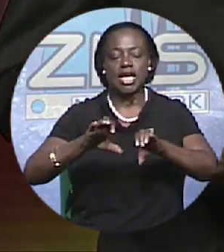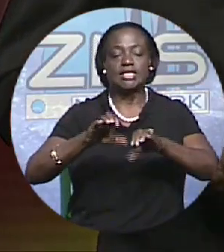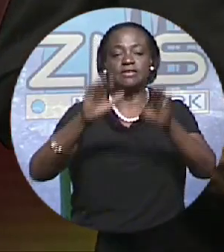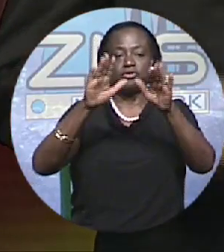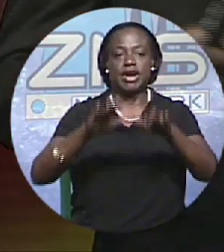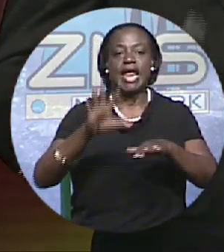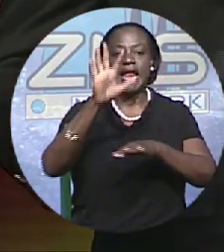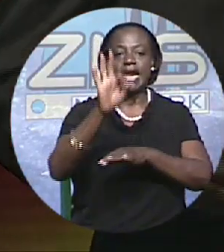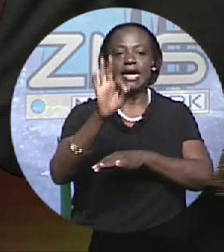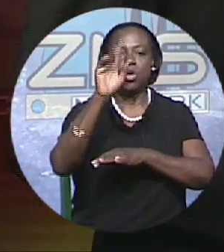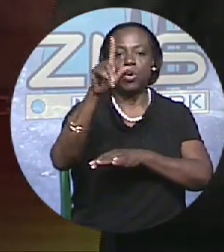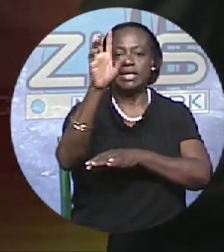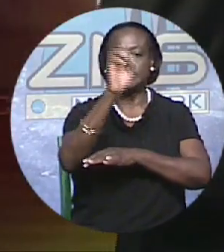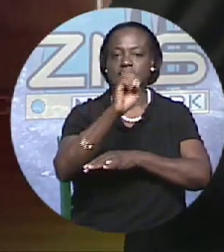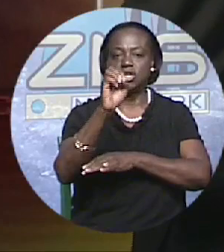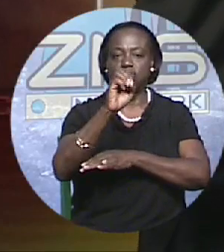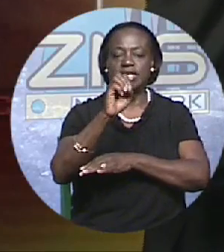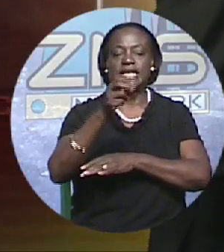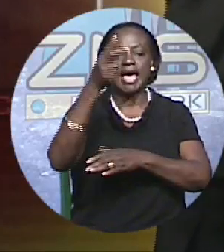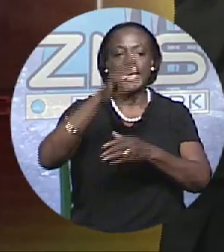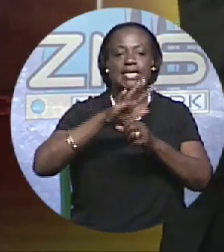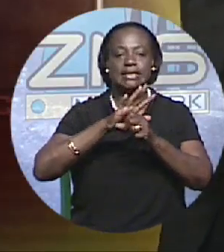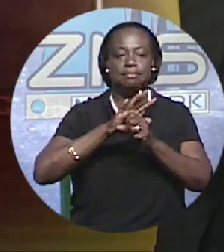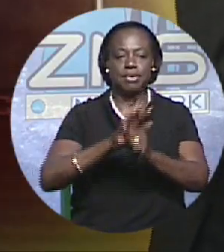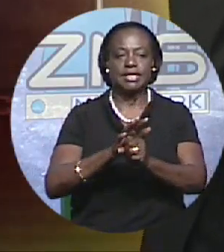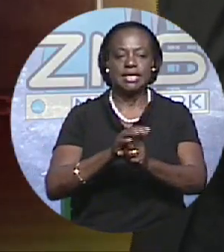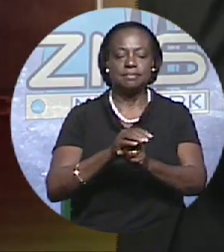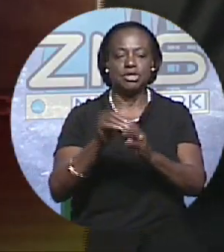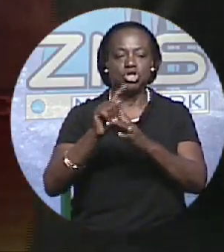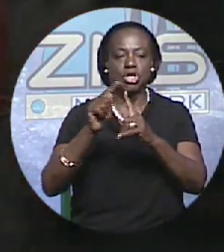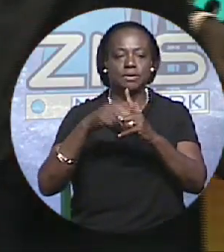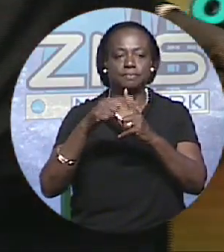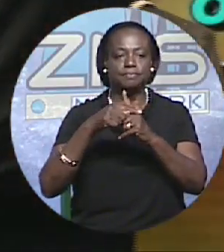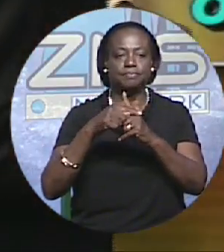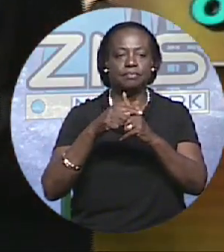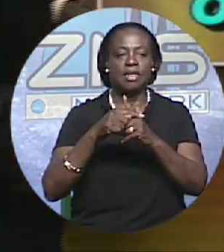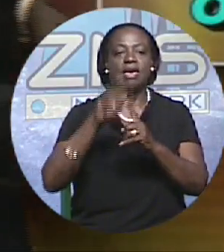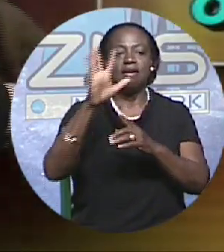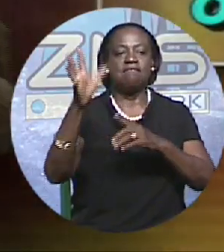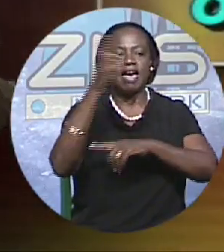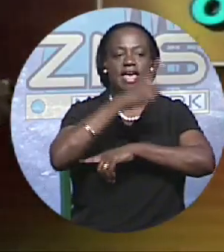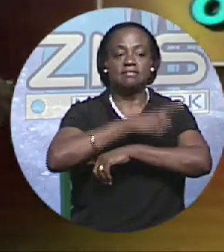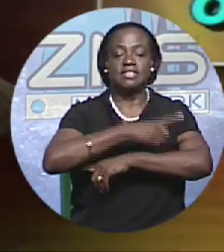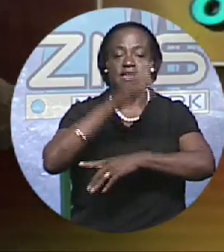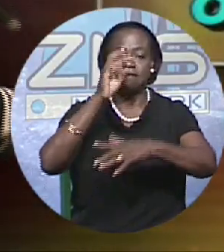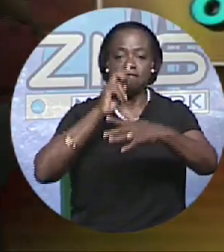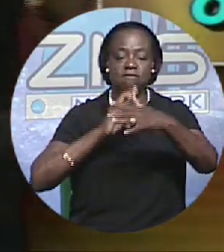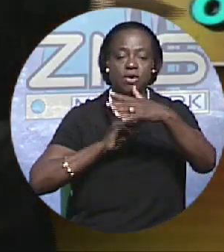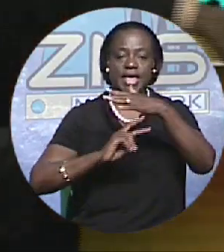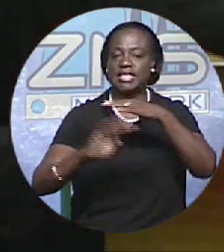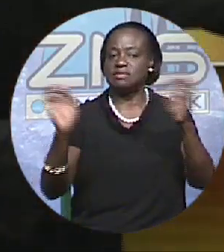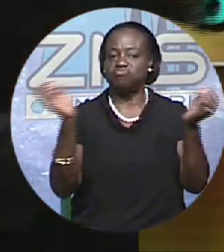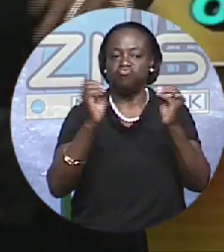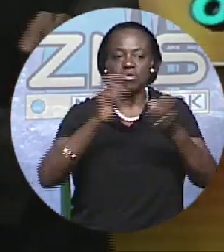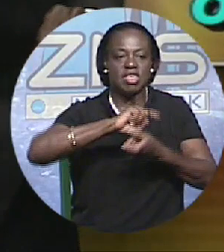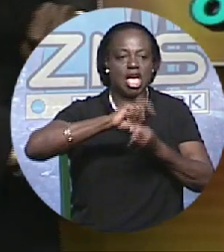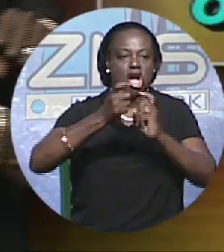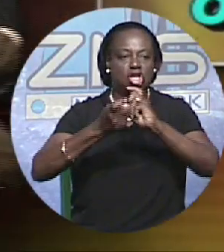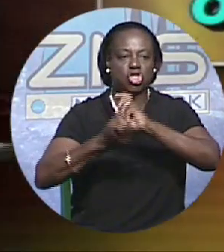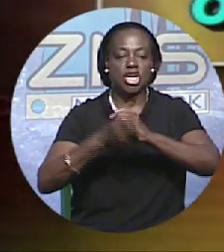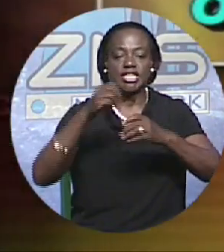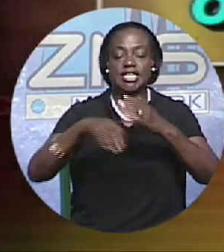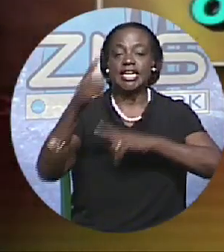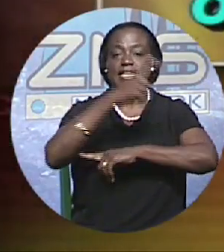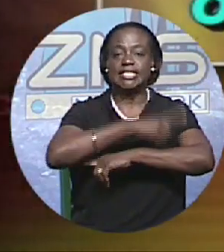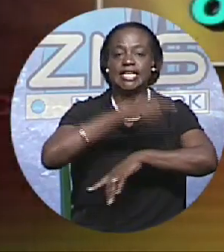a high temperature. The heat index 102 degrees. 5-day forecast looking like this. No change in those daytime temperatures, holding